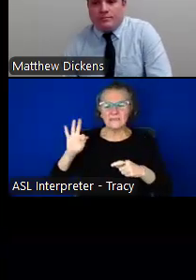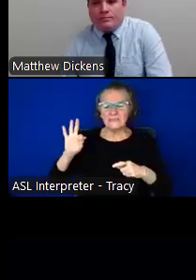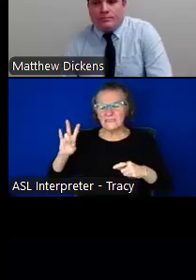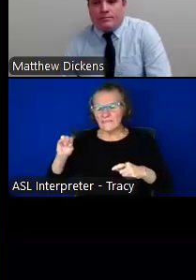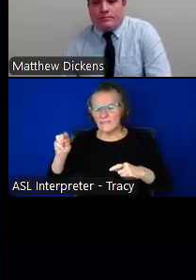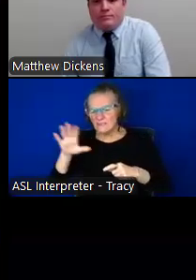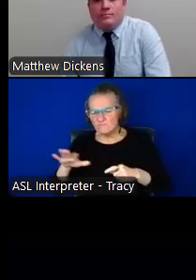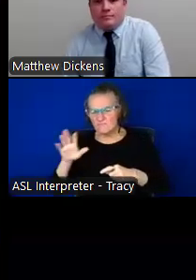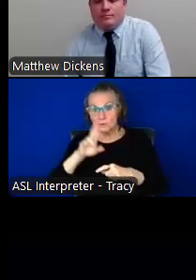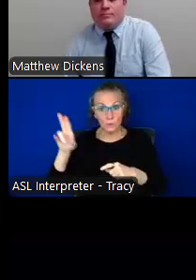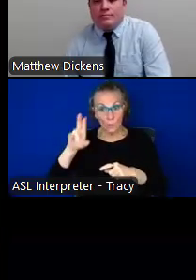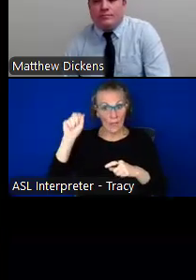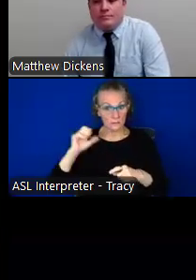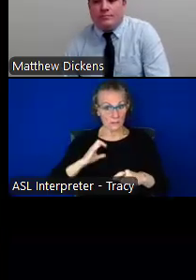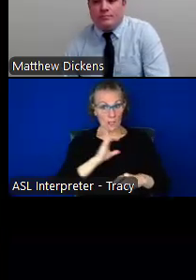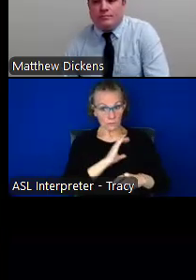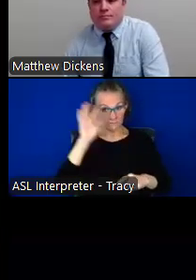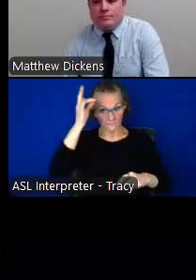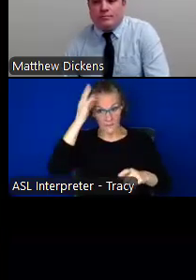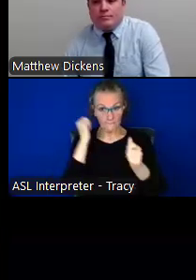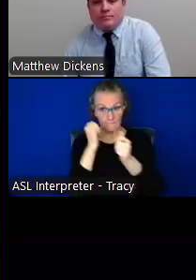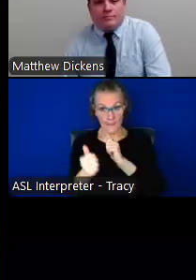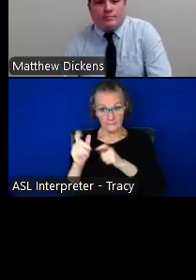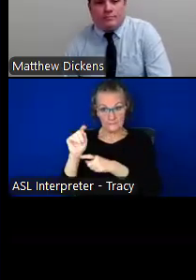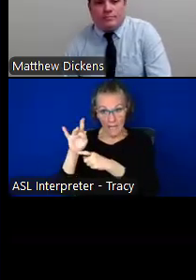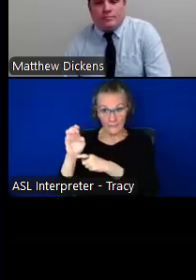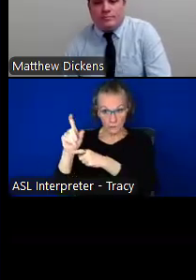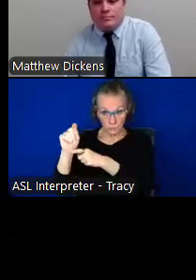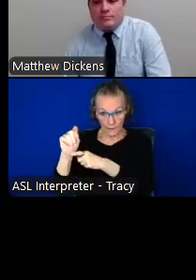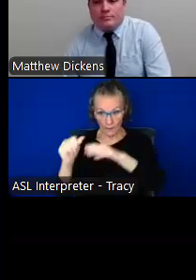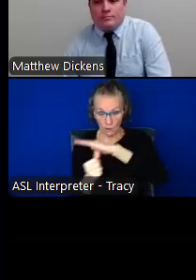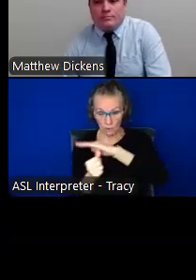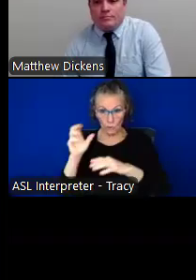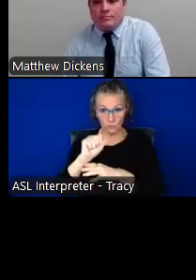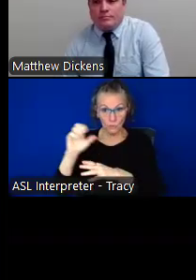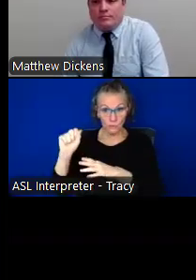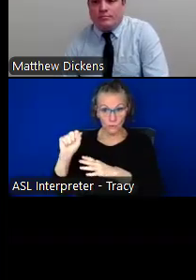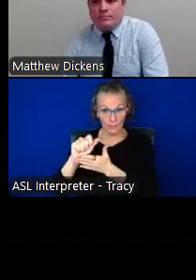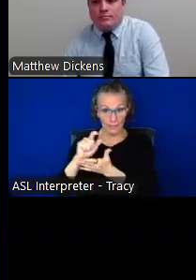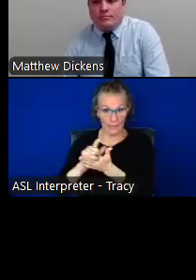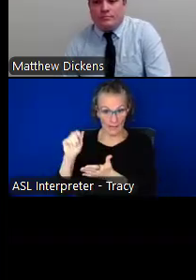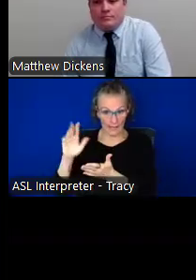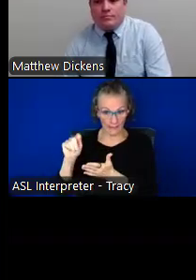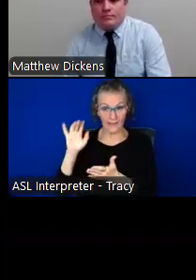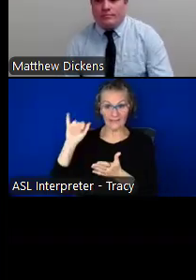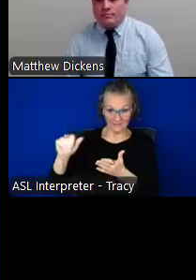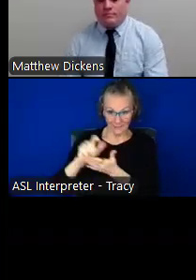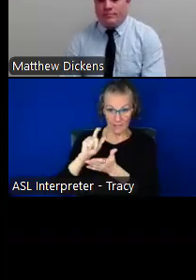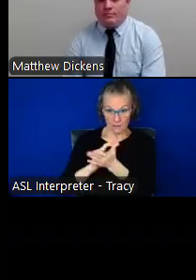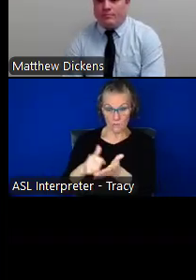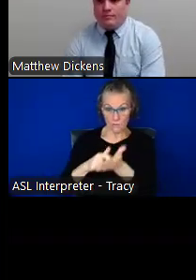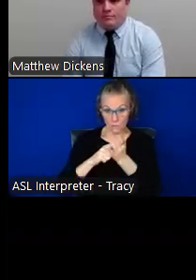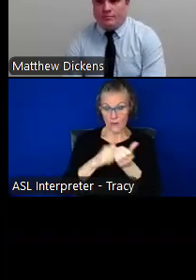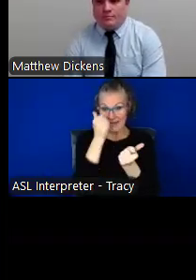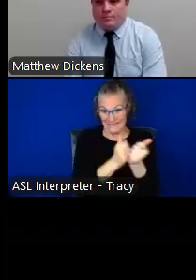so, the United States Congress passed Title 20 of the Social Security Act. And that act required that